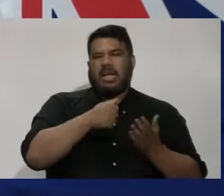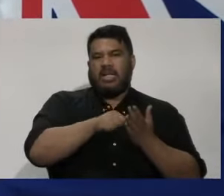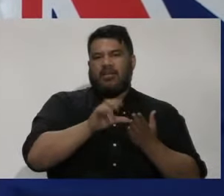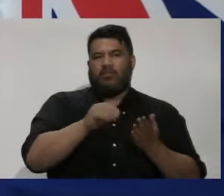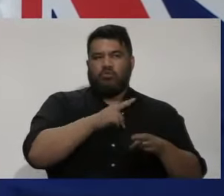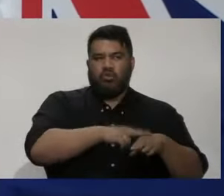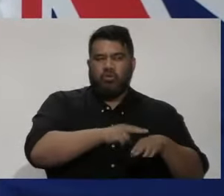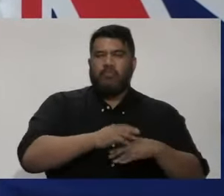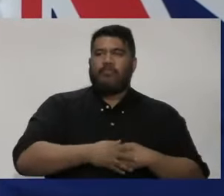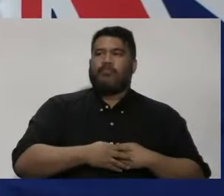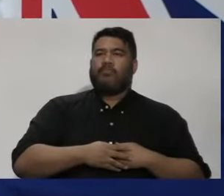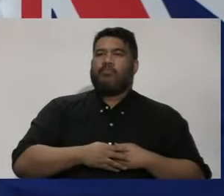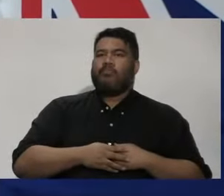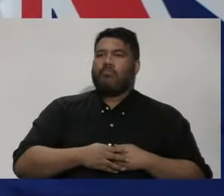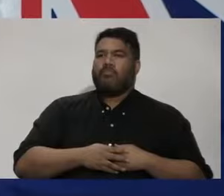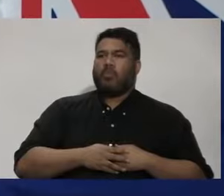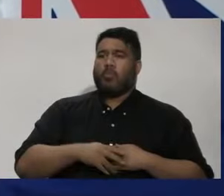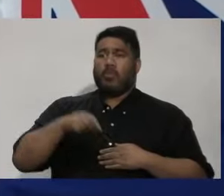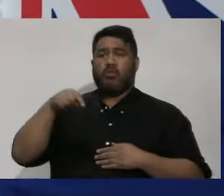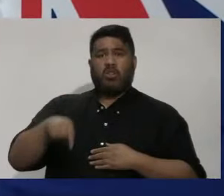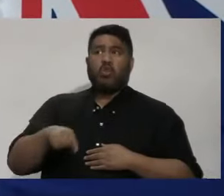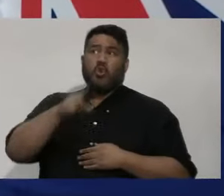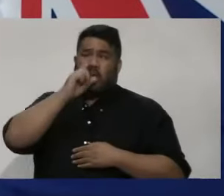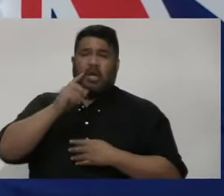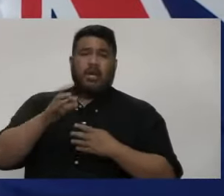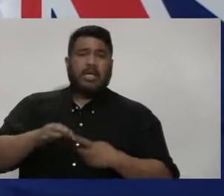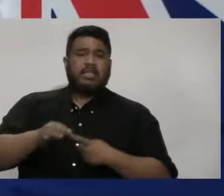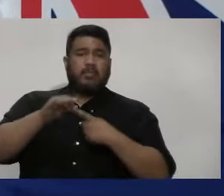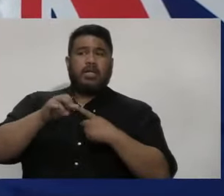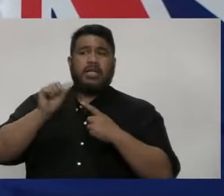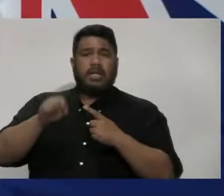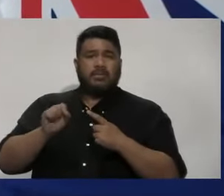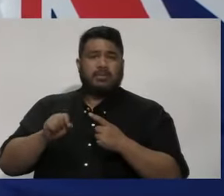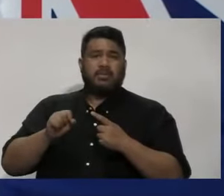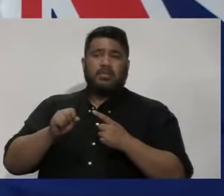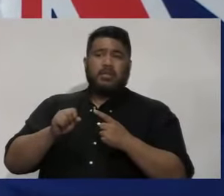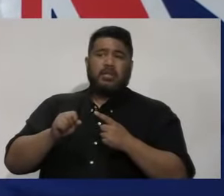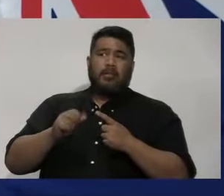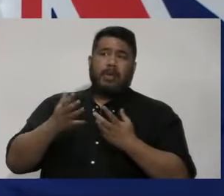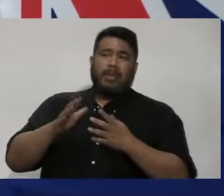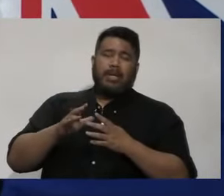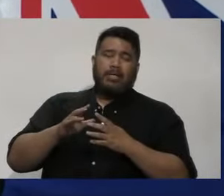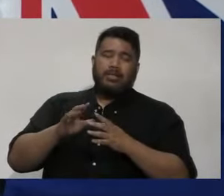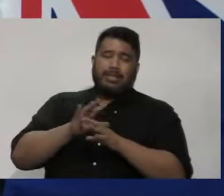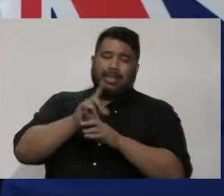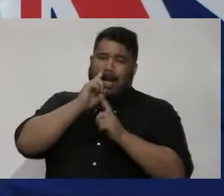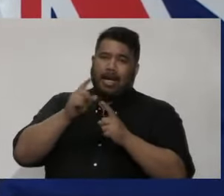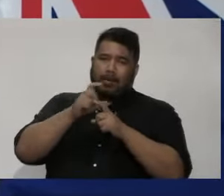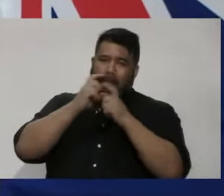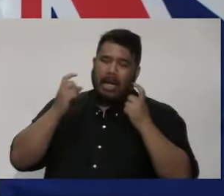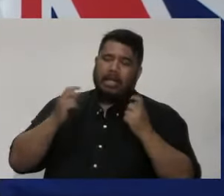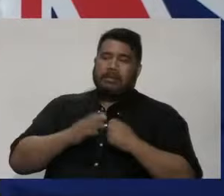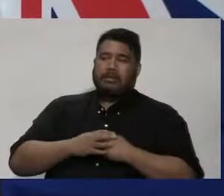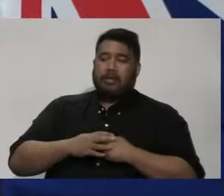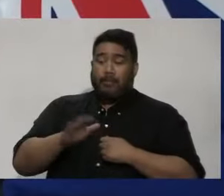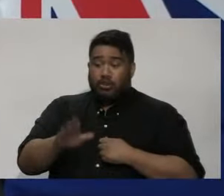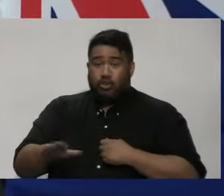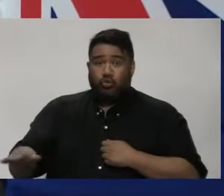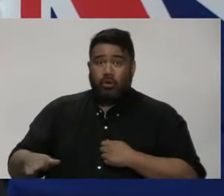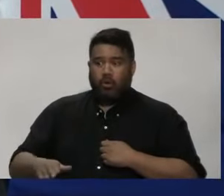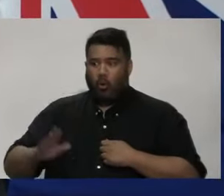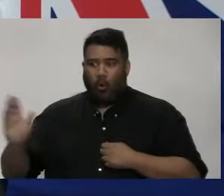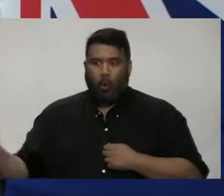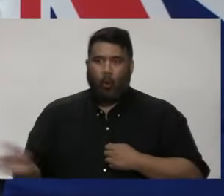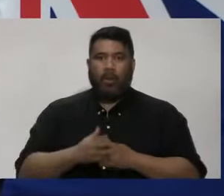If use of a mask was contravened. Children, we generally don't encourage or don't require them to be used in children, and the age that we would be working